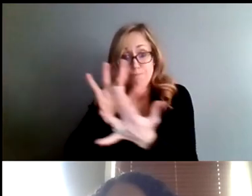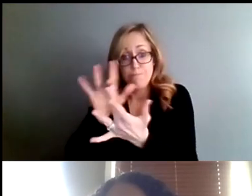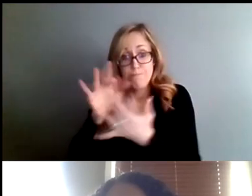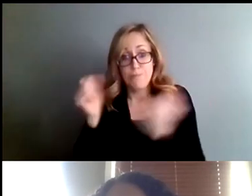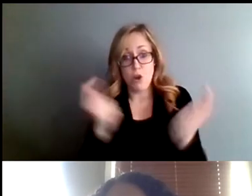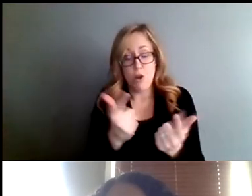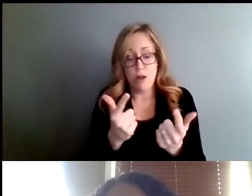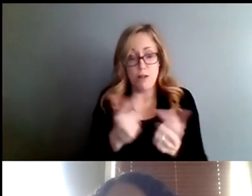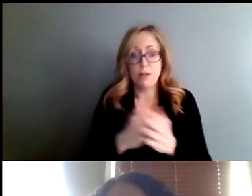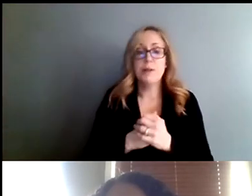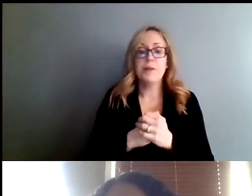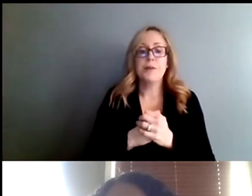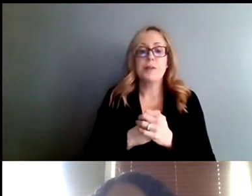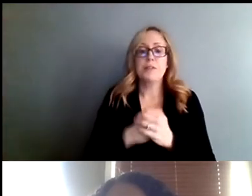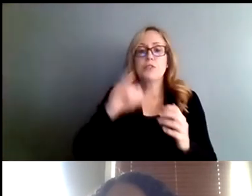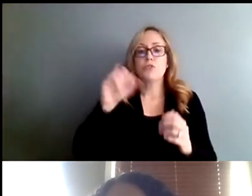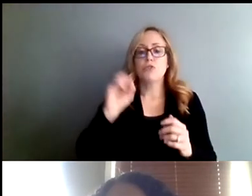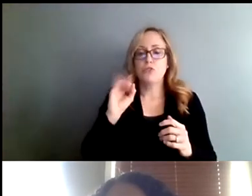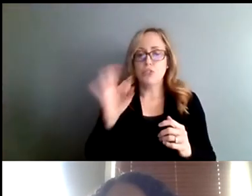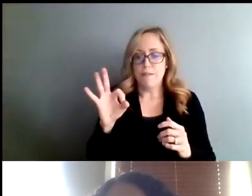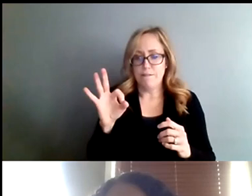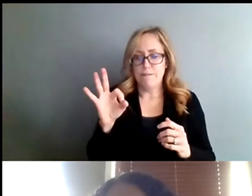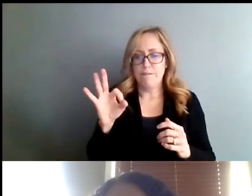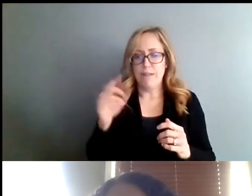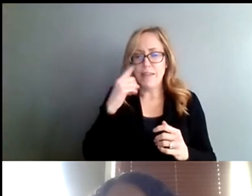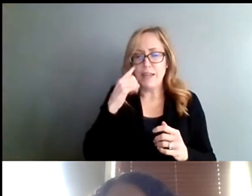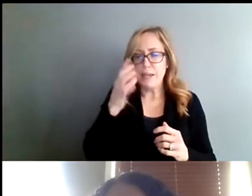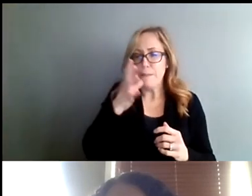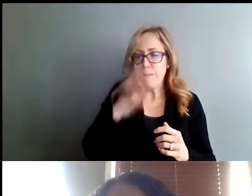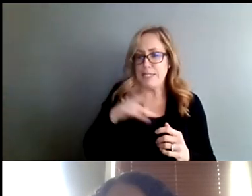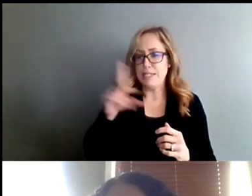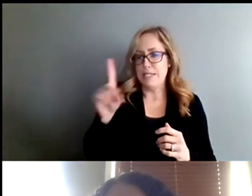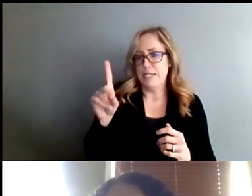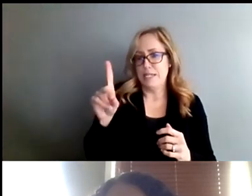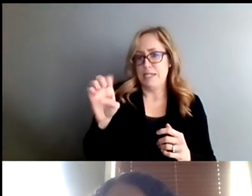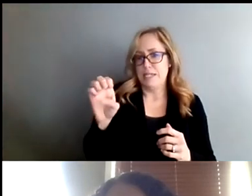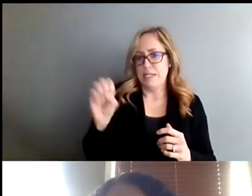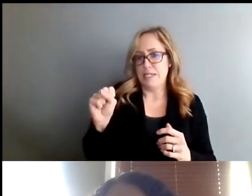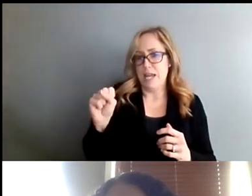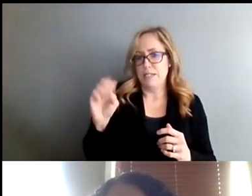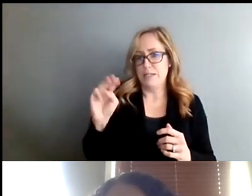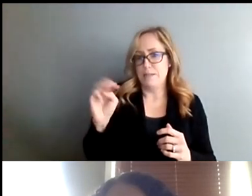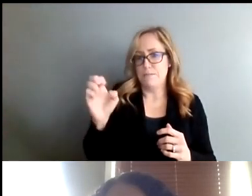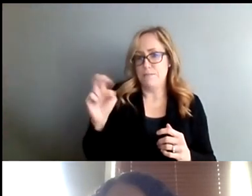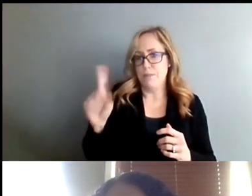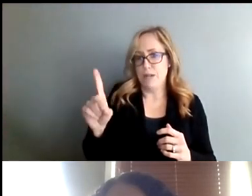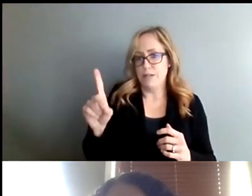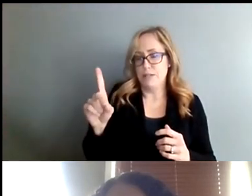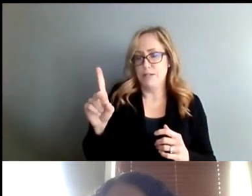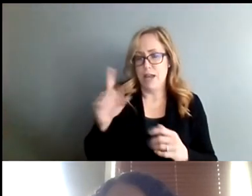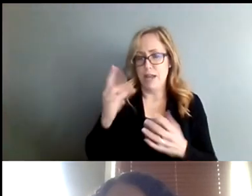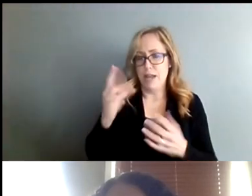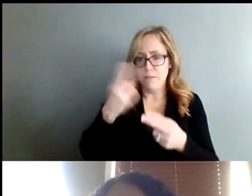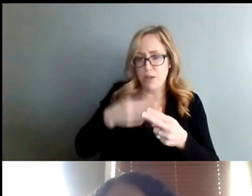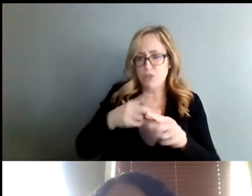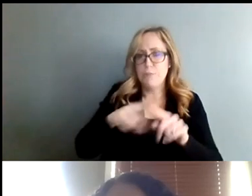We had a question about, I believe Ms. Desmond had addressed this, but just to reiterate about Chromebooks in